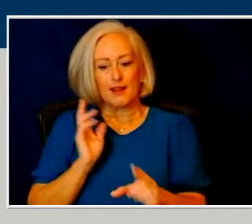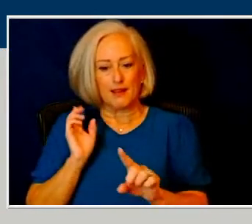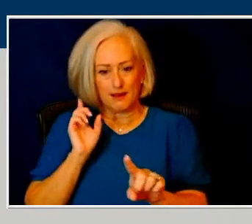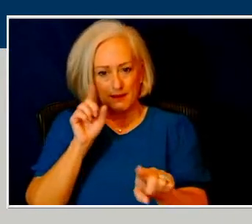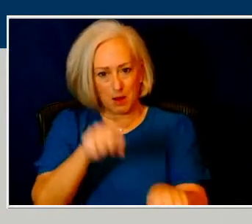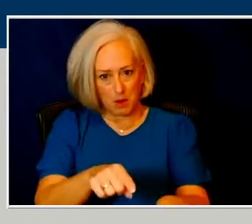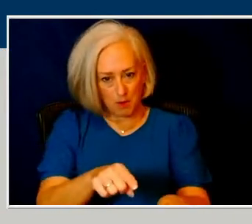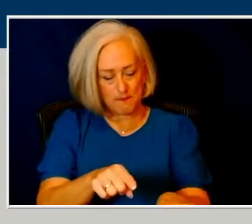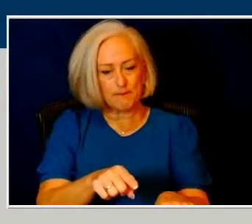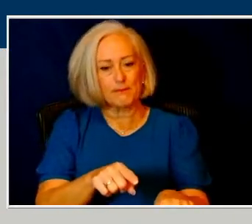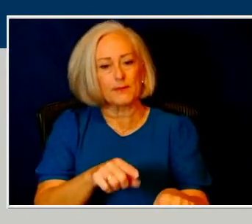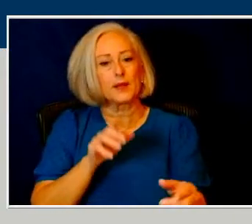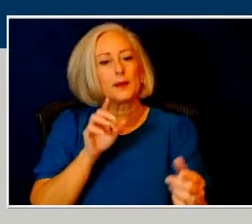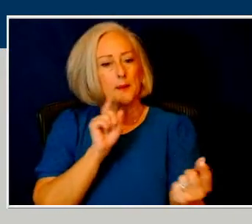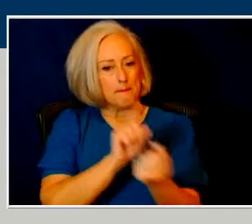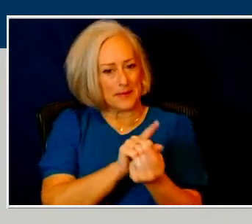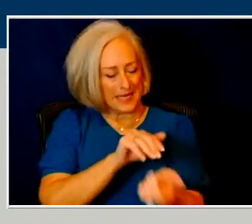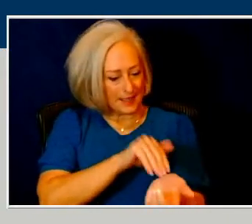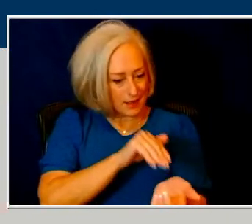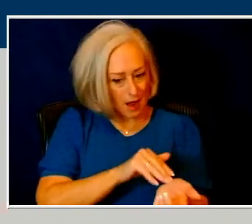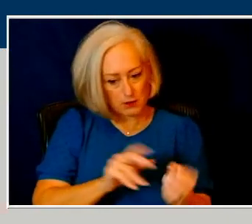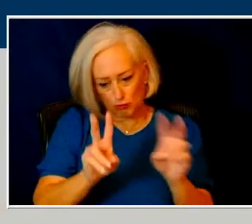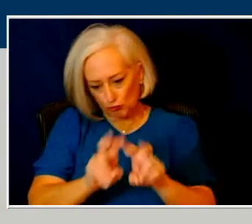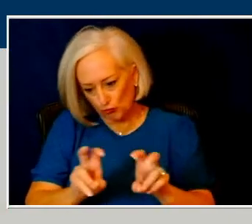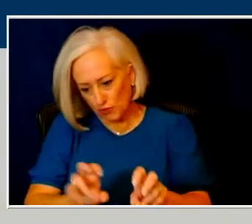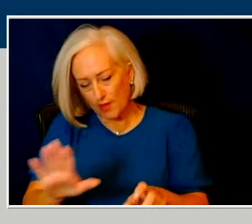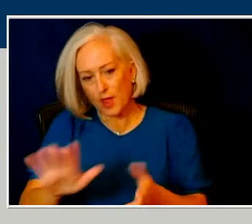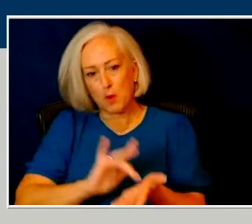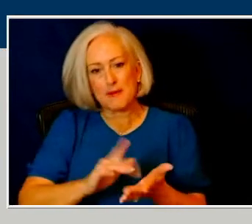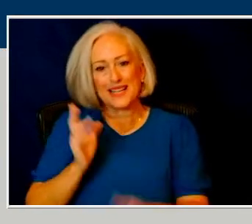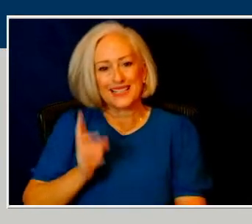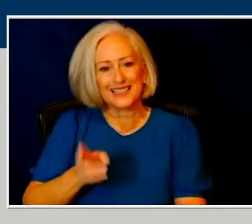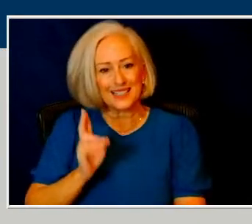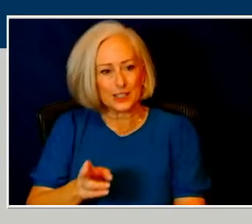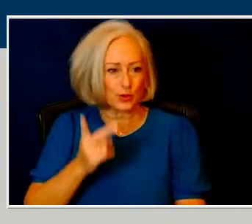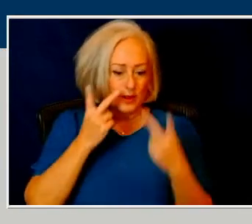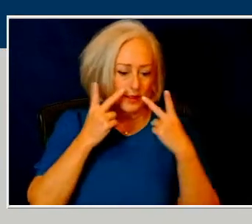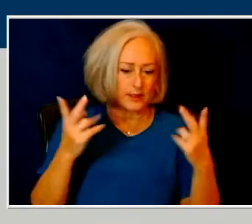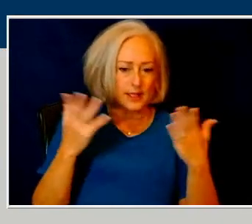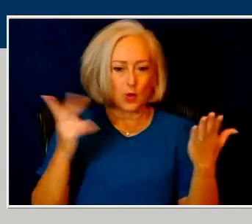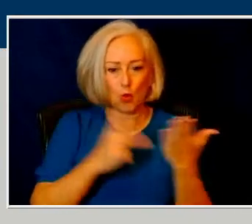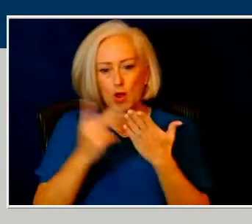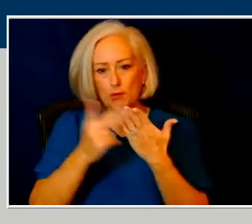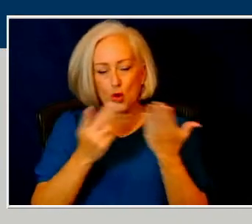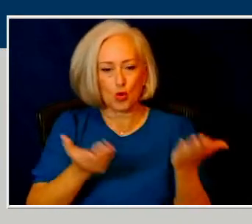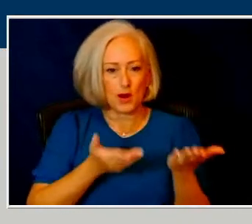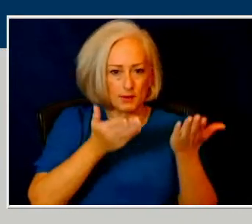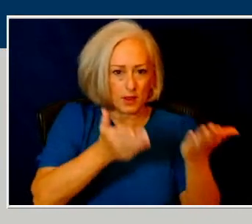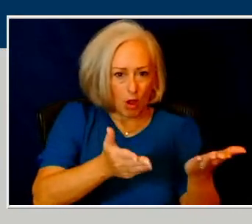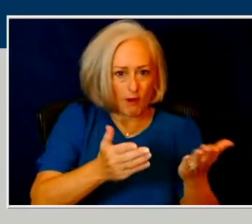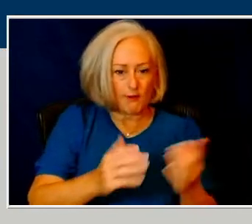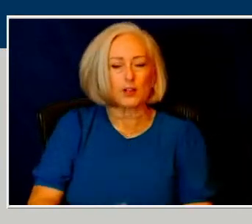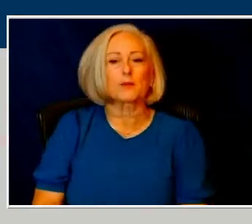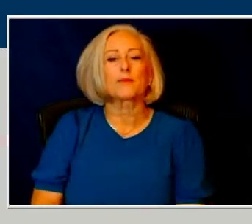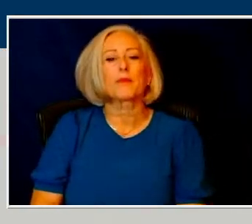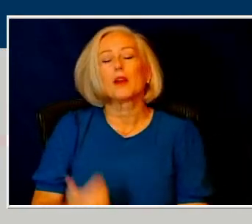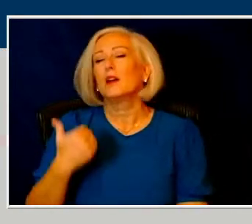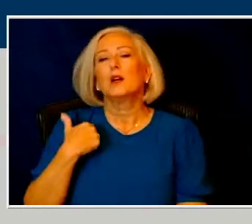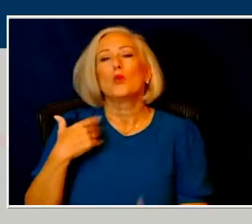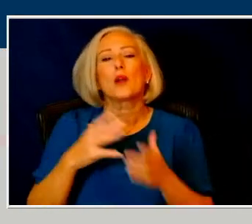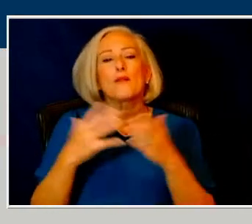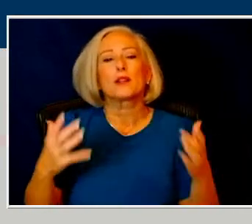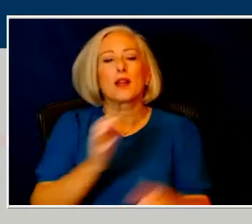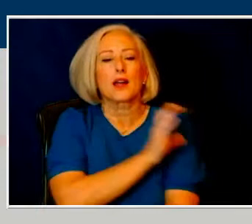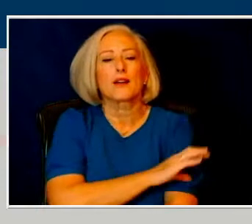their unique medical history and understand what programs we're offering. We also have a lot of clinical trials going on